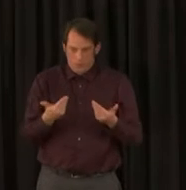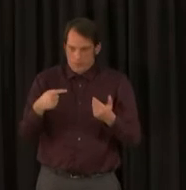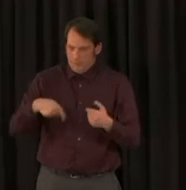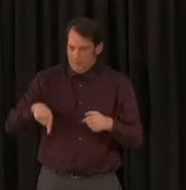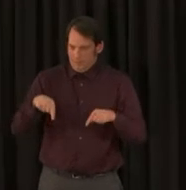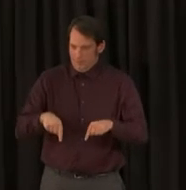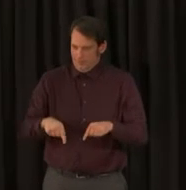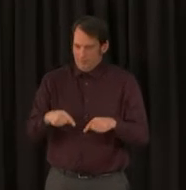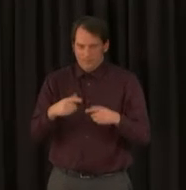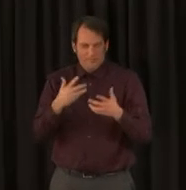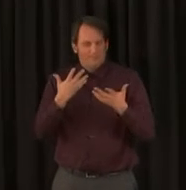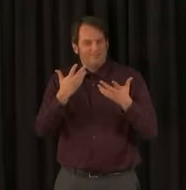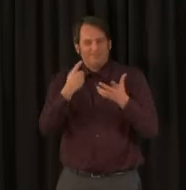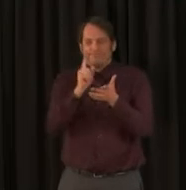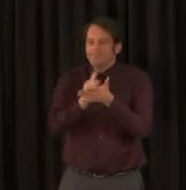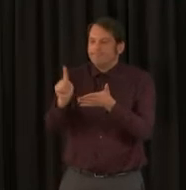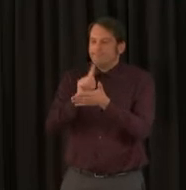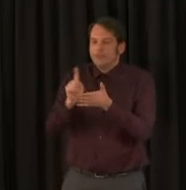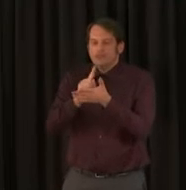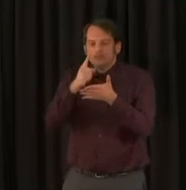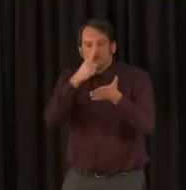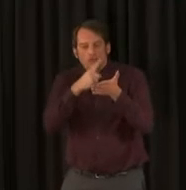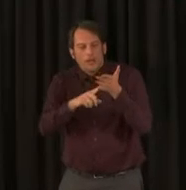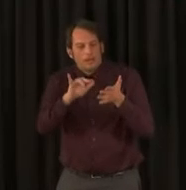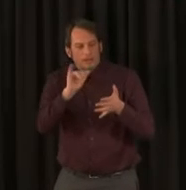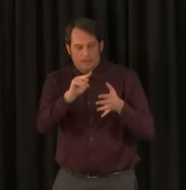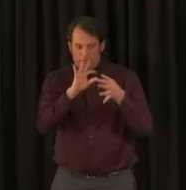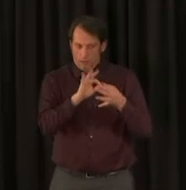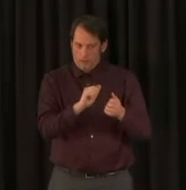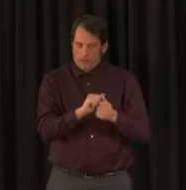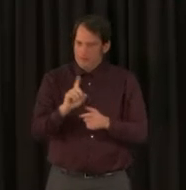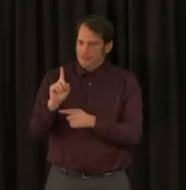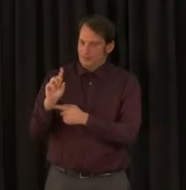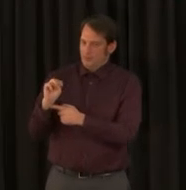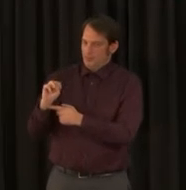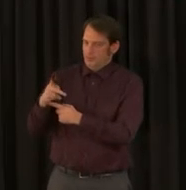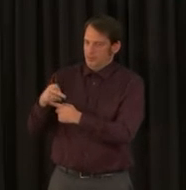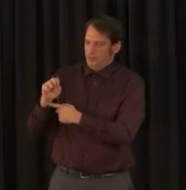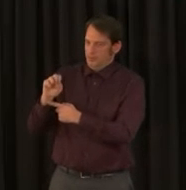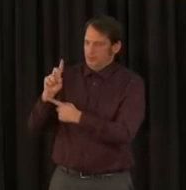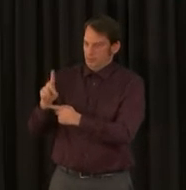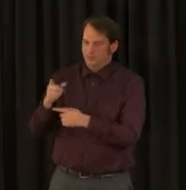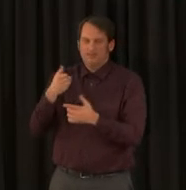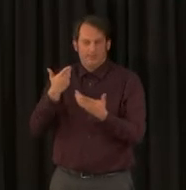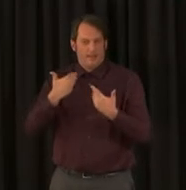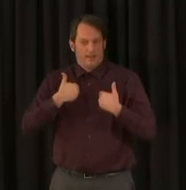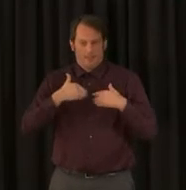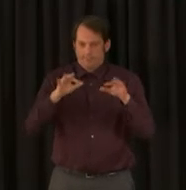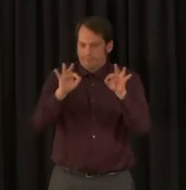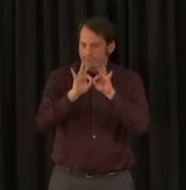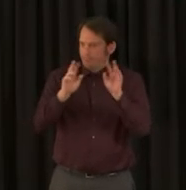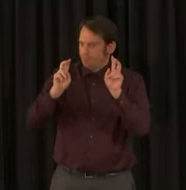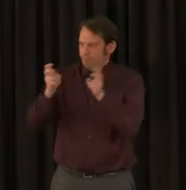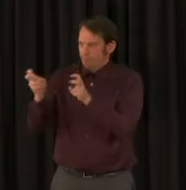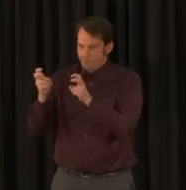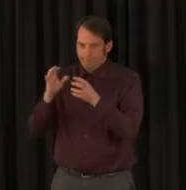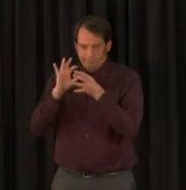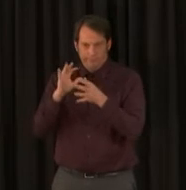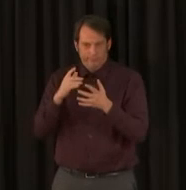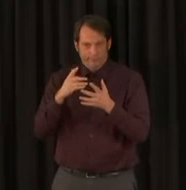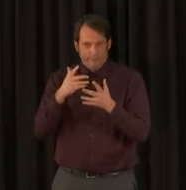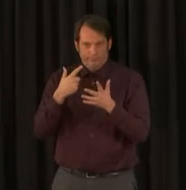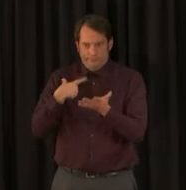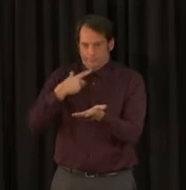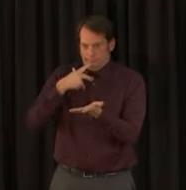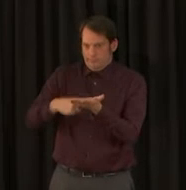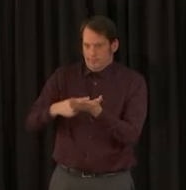with DMPED. And so today, we wanted to talk to you about an important topic, which we talked about to start the year, which is